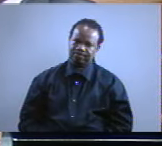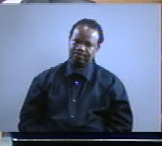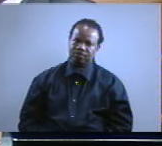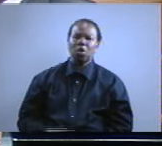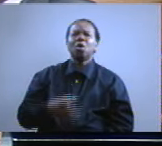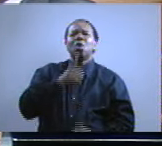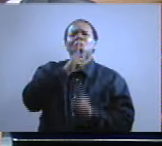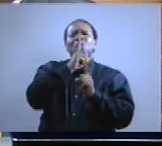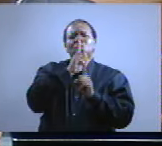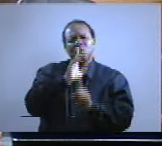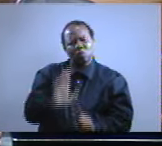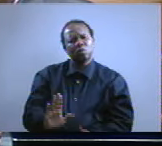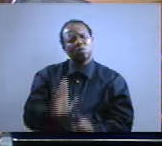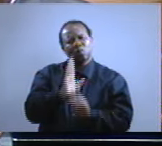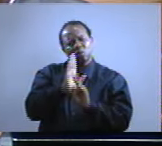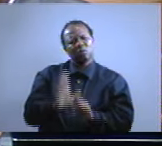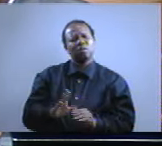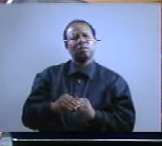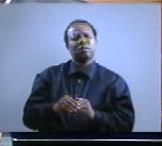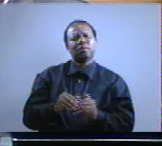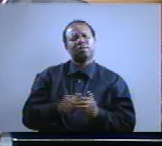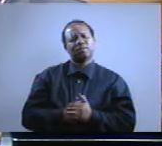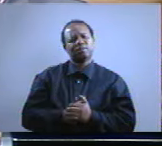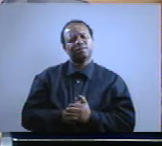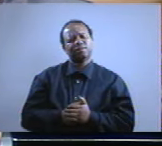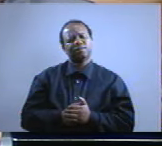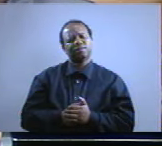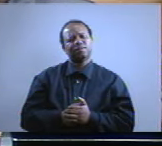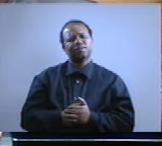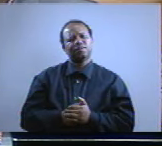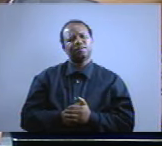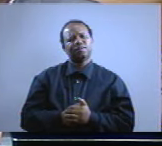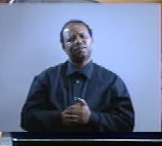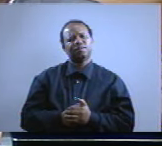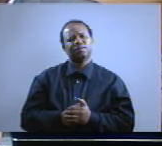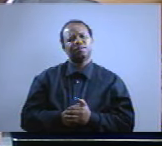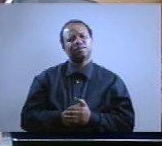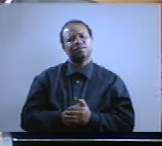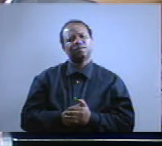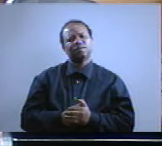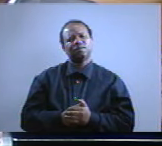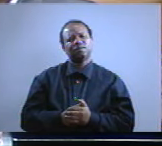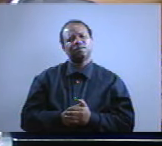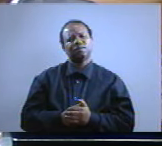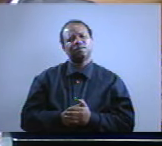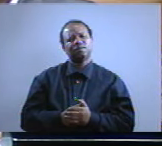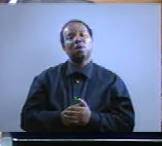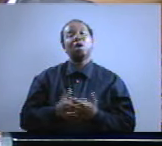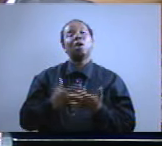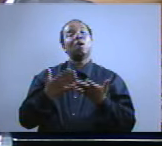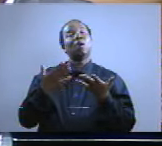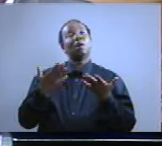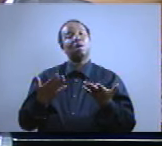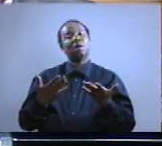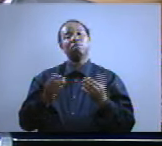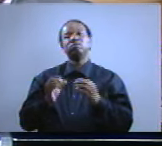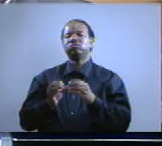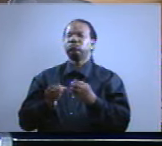Order, all members, order, order, order, order, order. Okay, the division has been